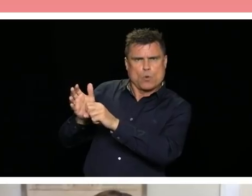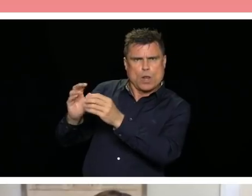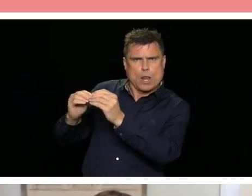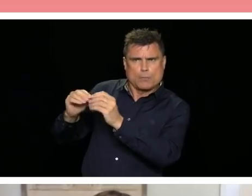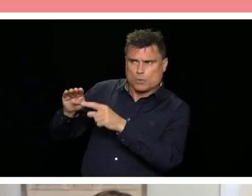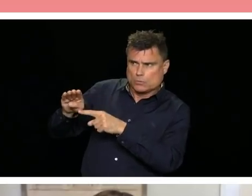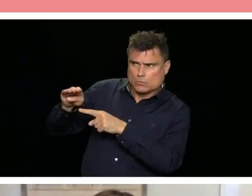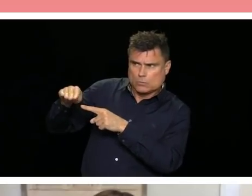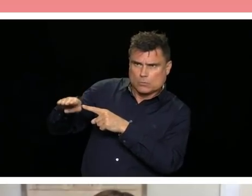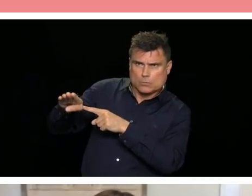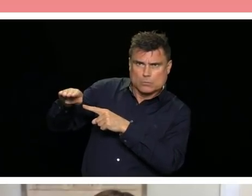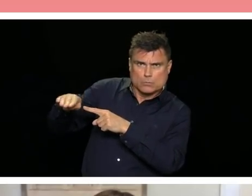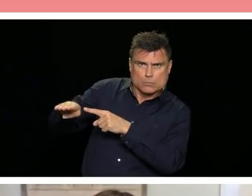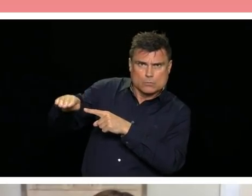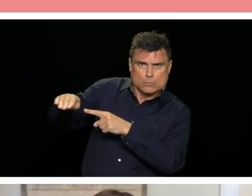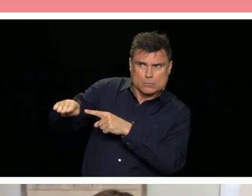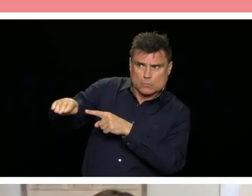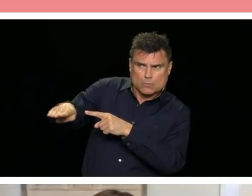has been